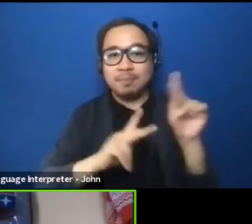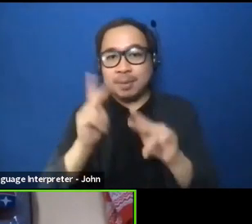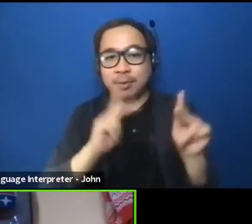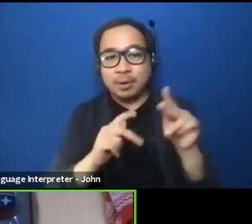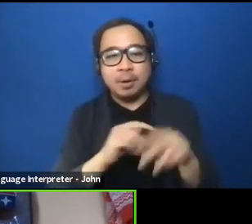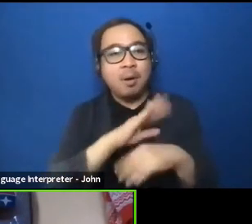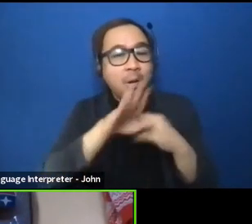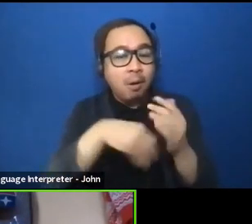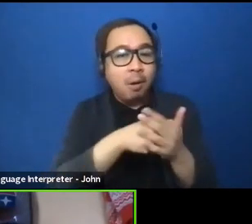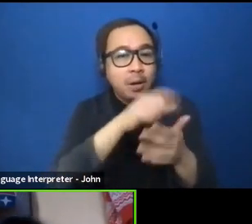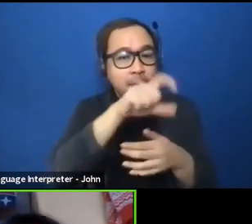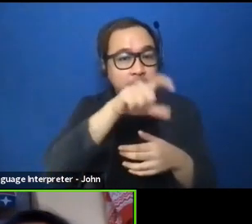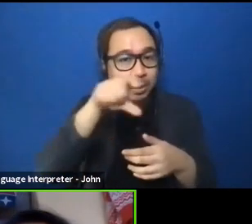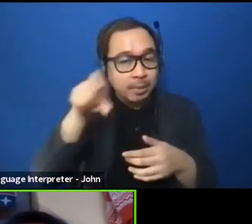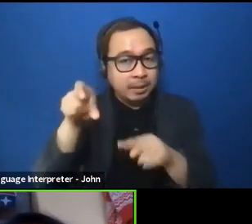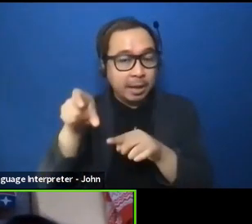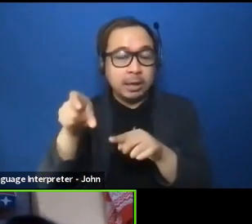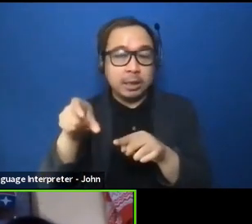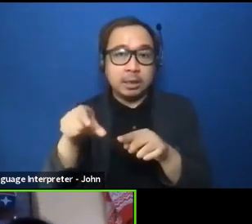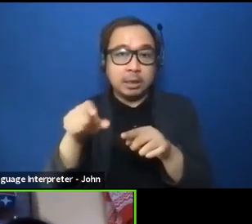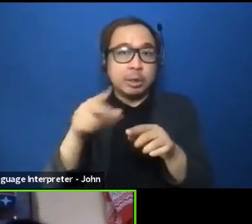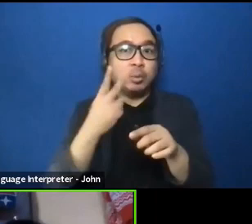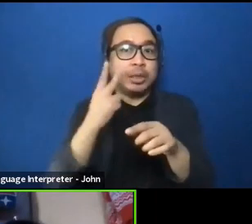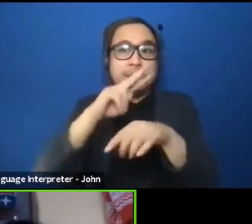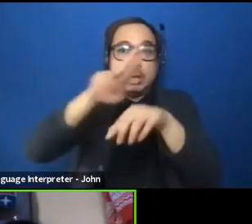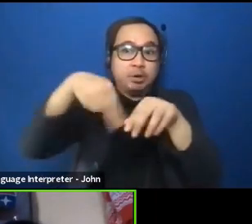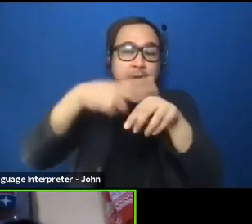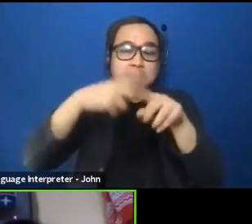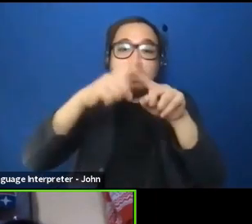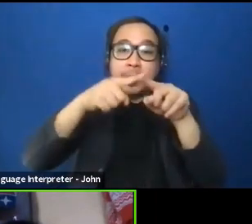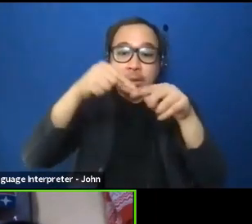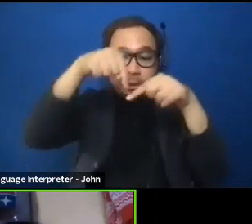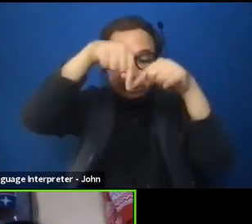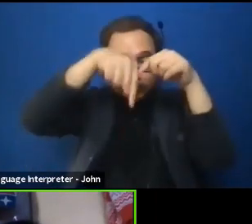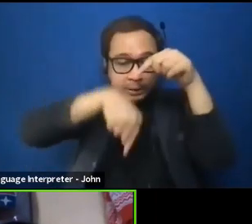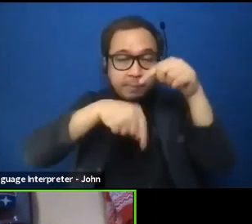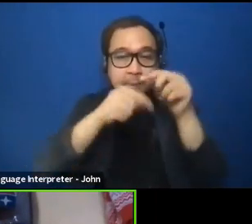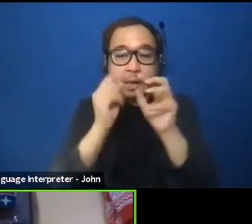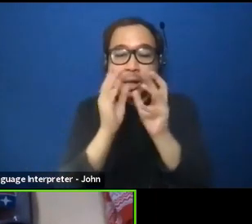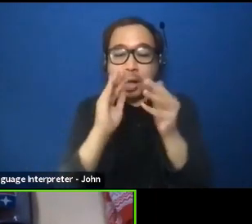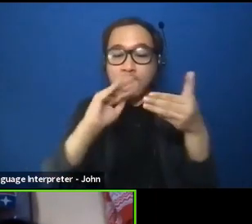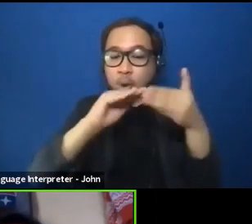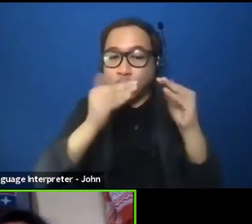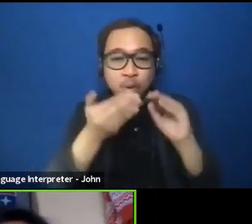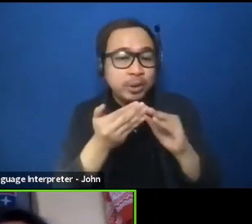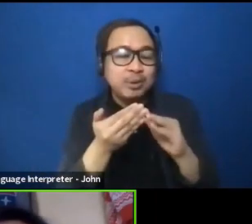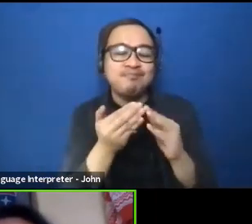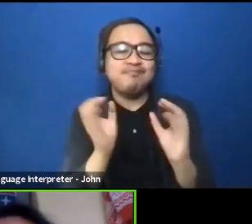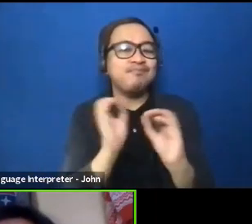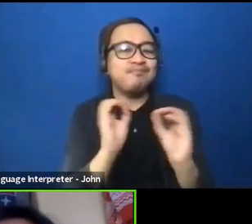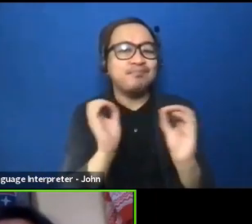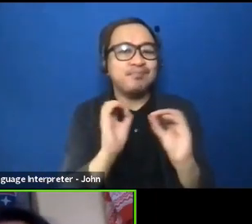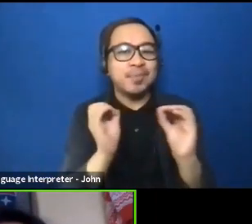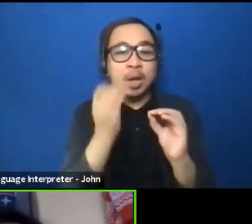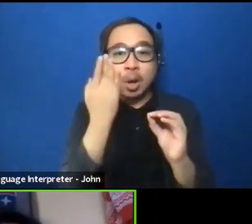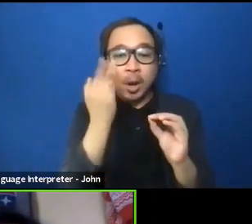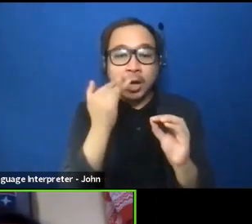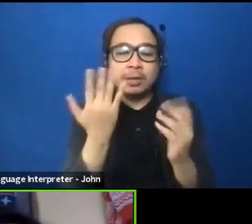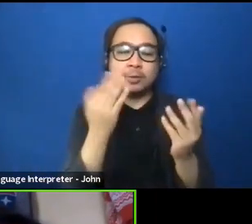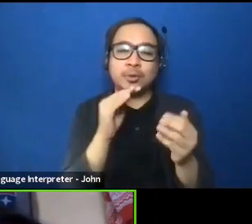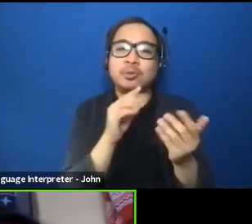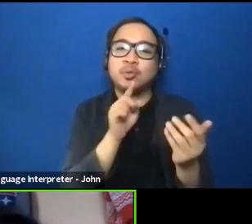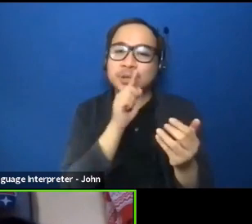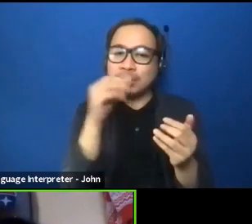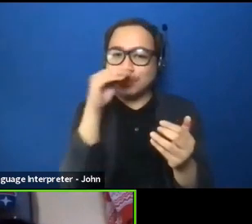into grassroots levels and the actual issues faced by the population, because it's a lie to say that Nepal has afforded all possible